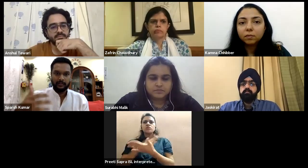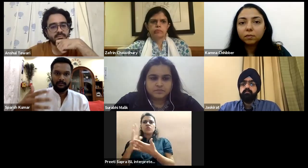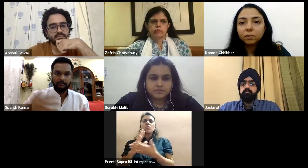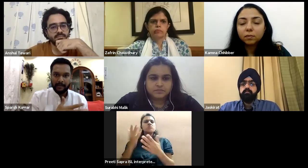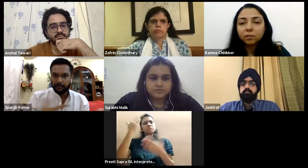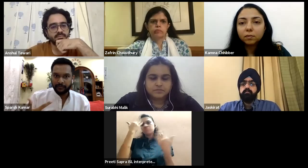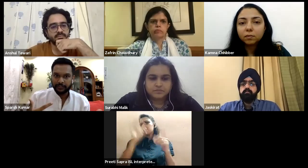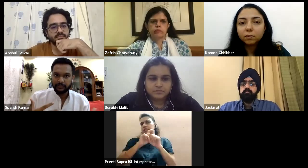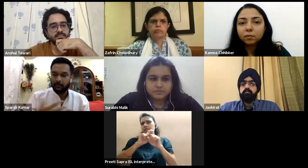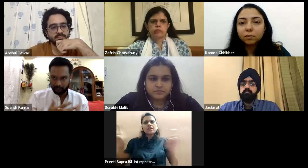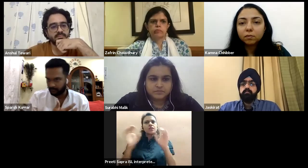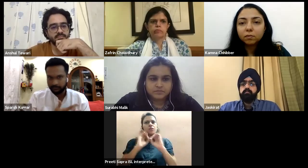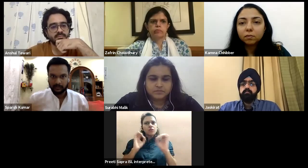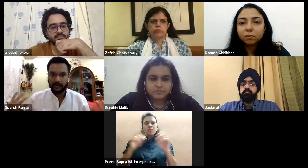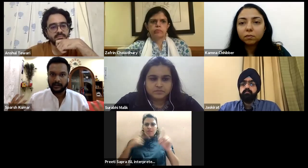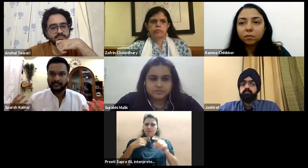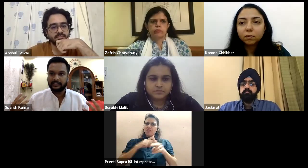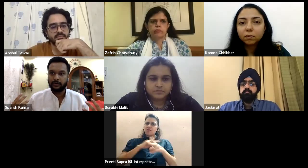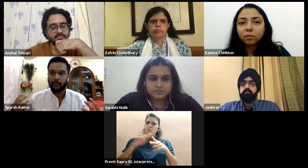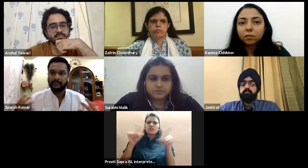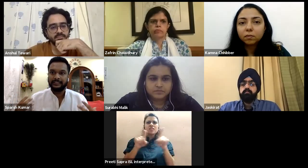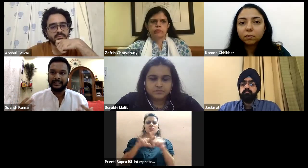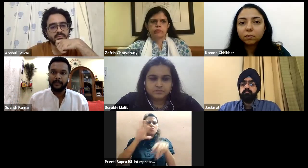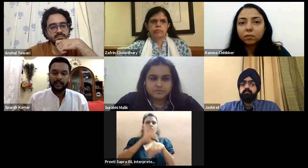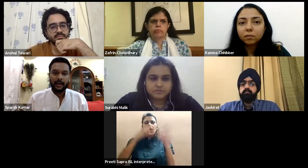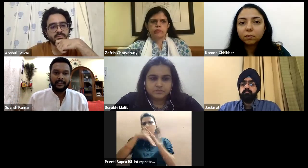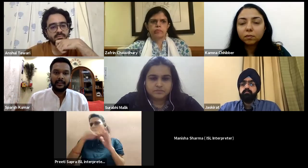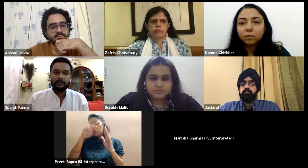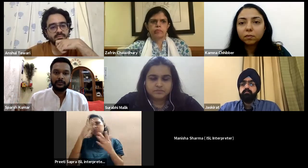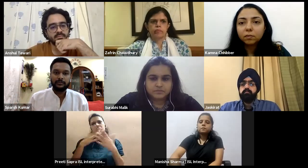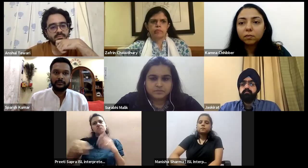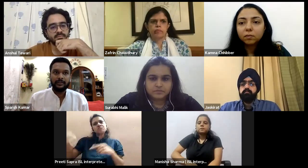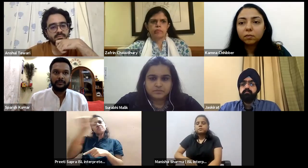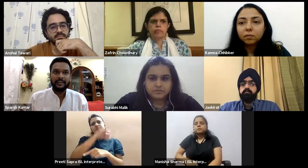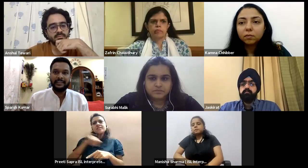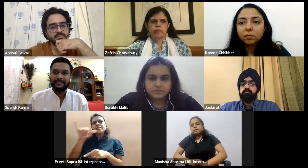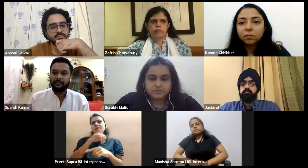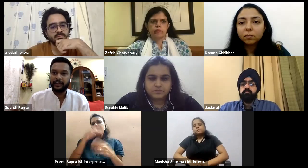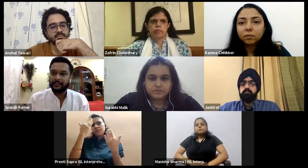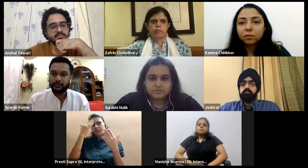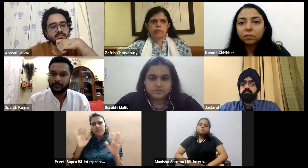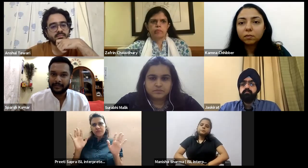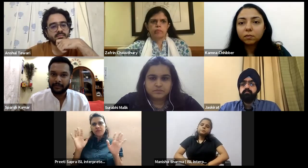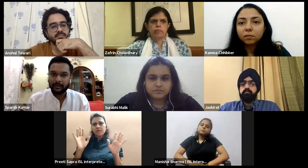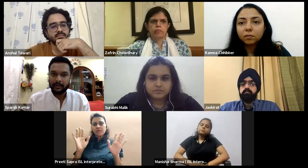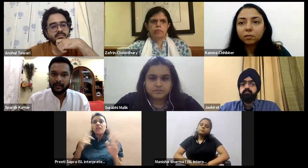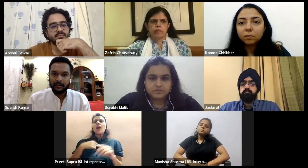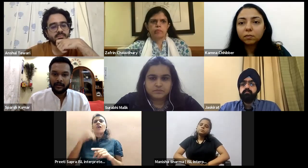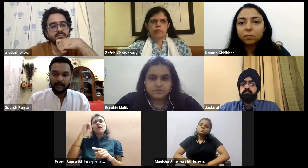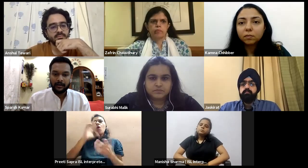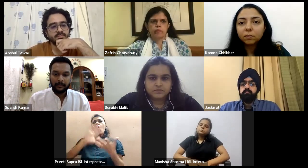in my profession or us as a whole, as a team, I think it was very easy for fake news to creep